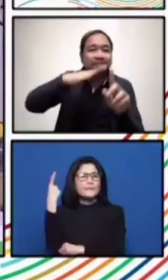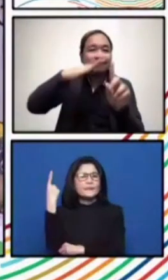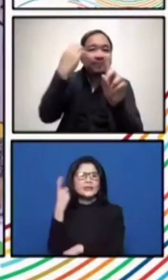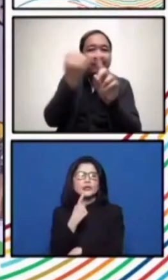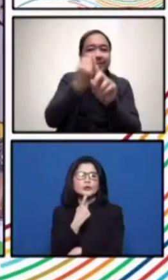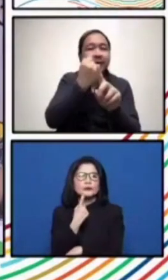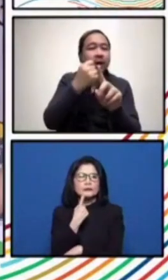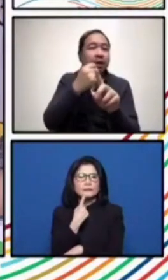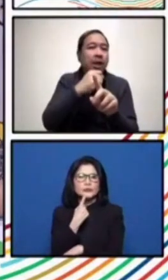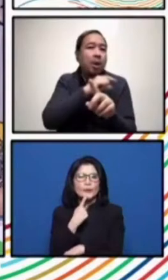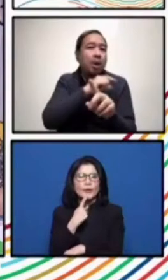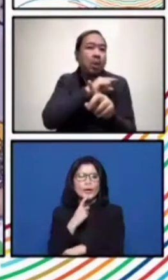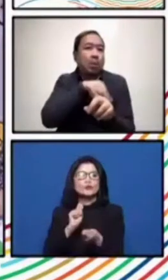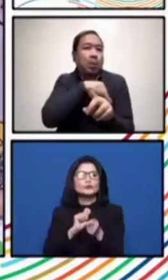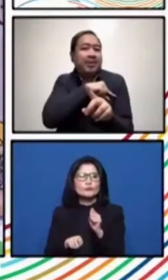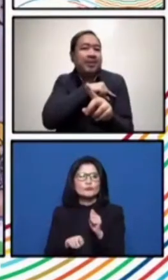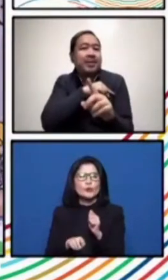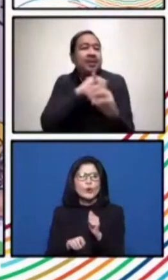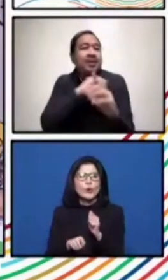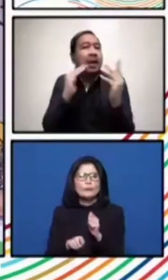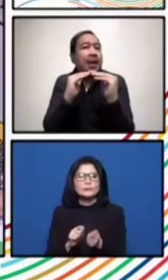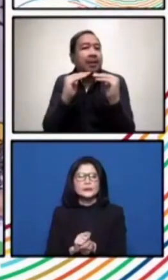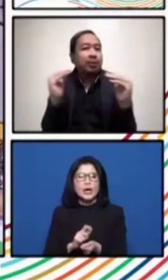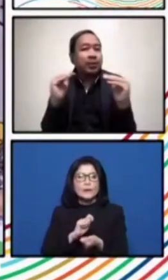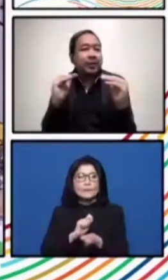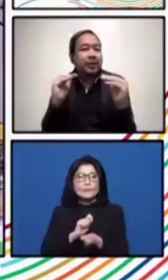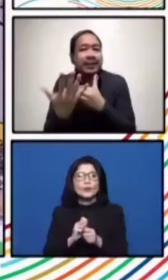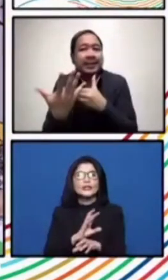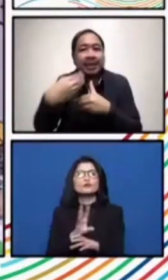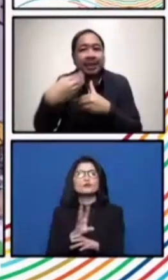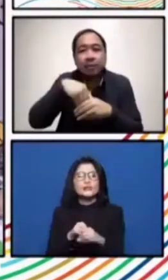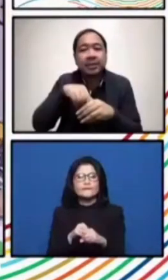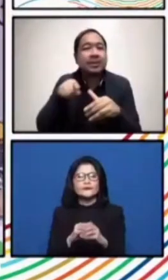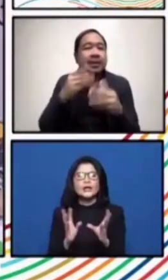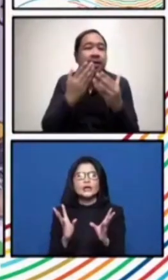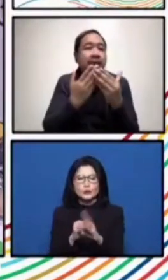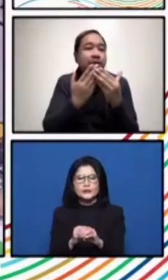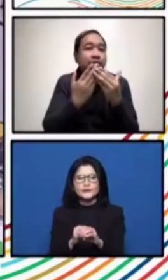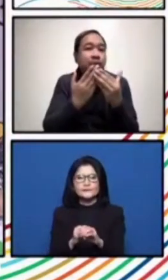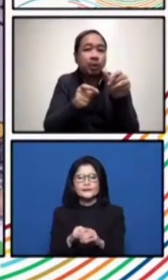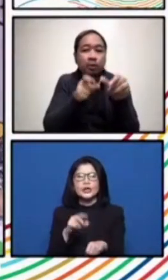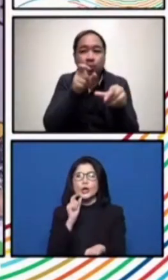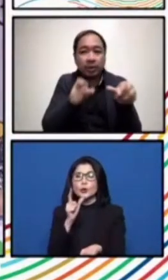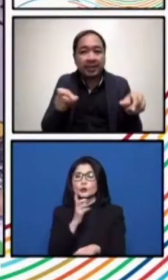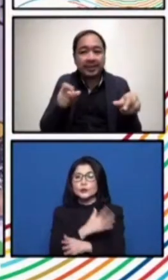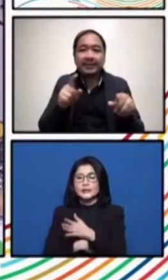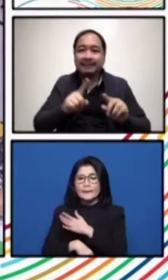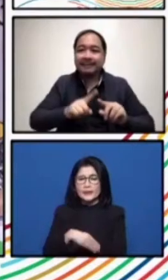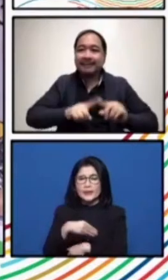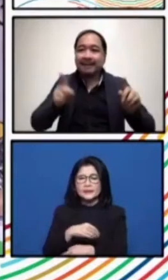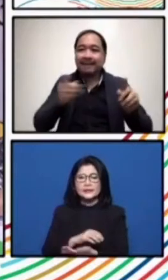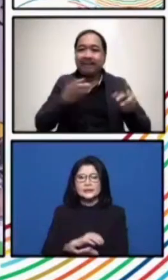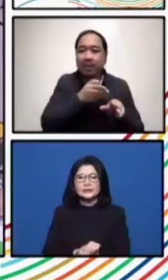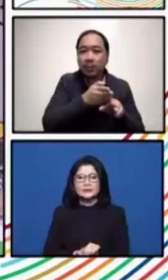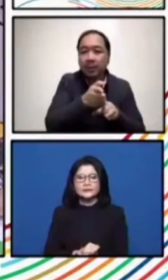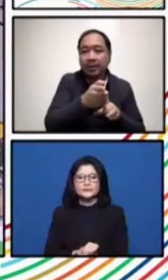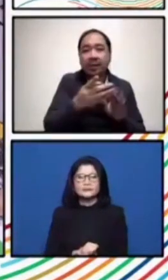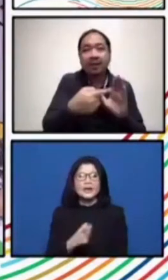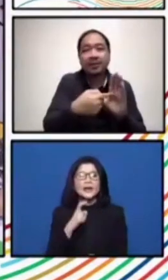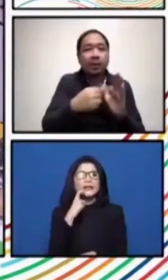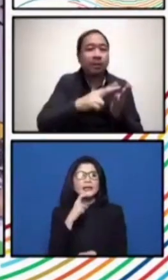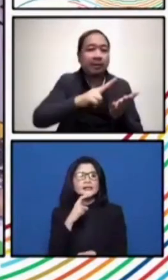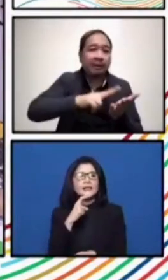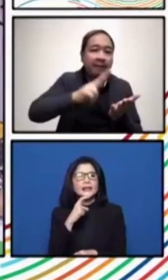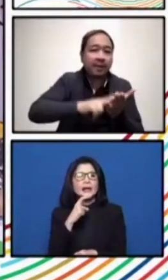inclusiveness and continuity in education for students with disabilities through various measures such as adoption of a new